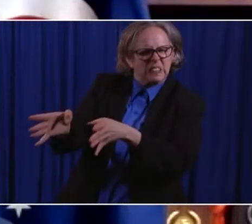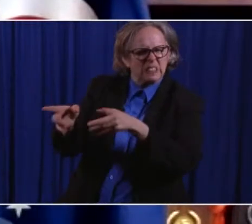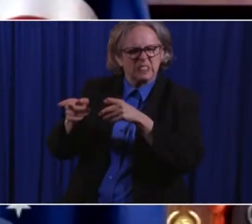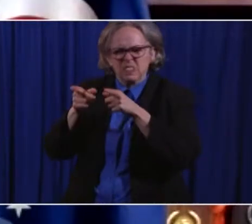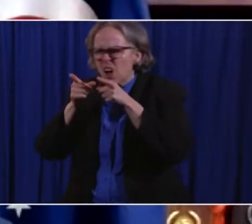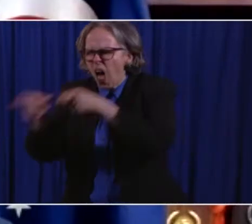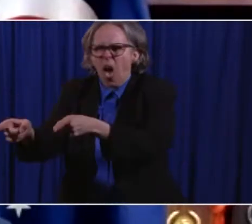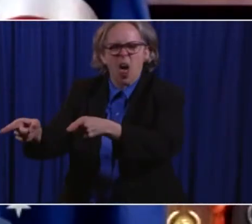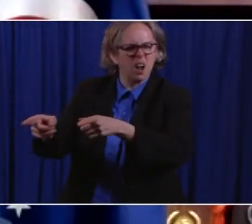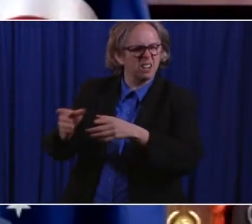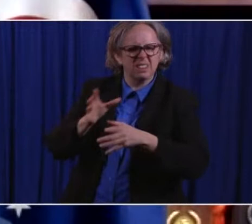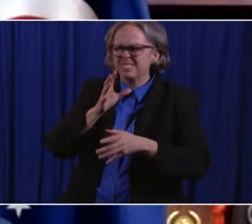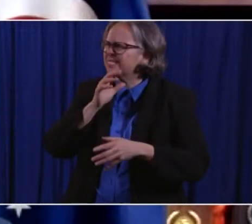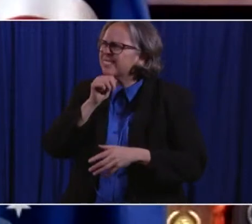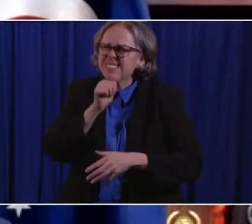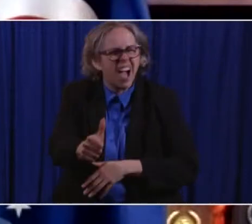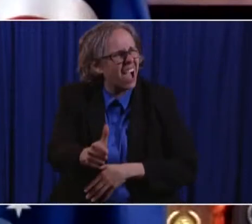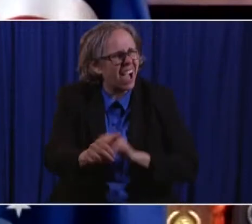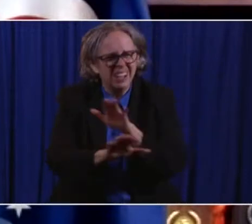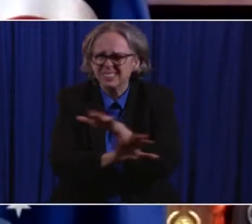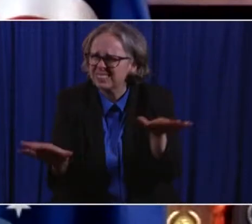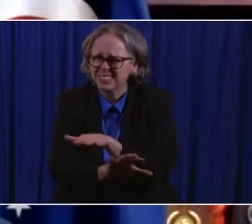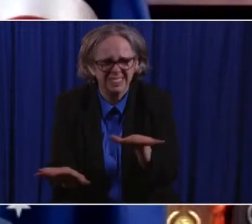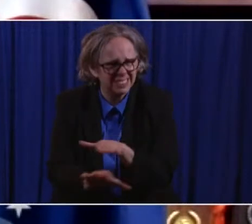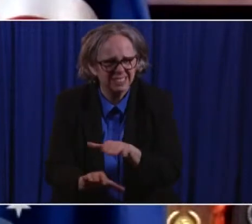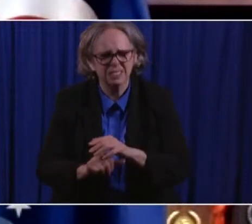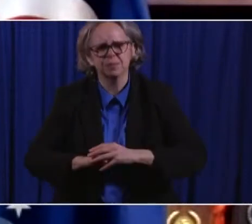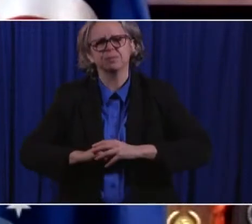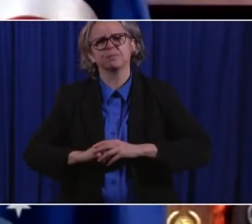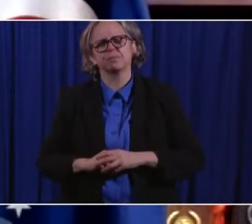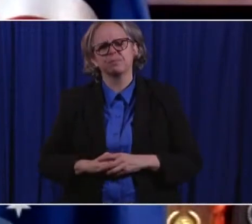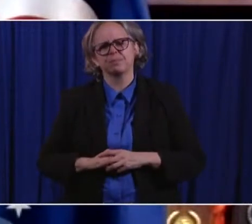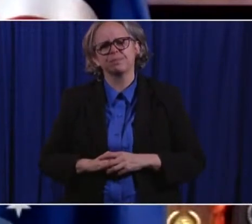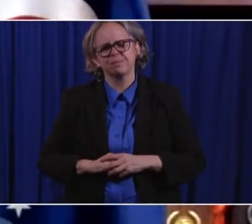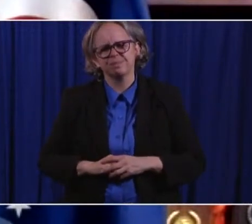We are having a lot of those kinds of conversations.